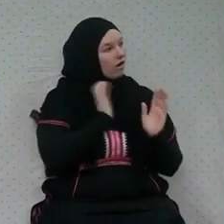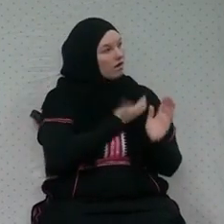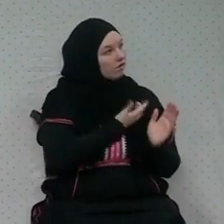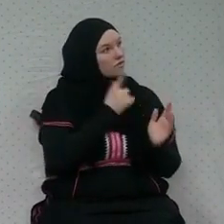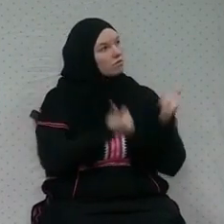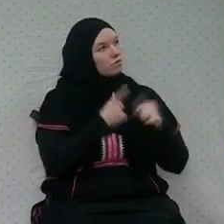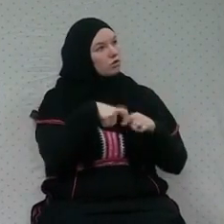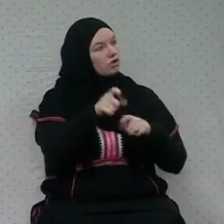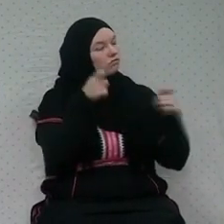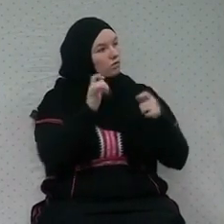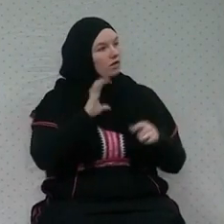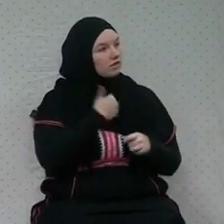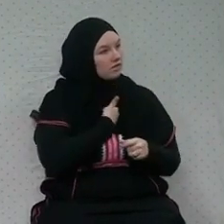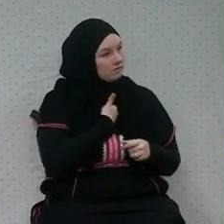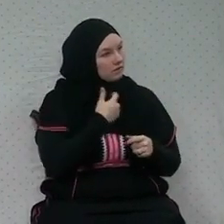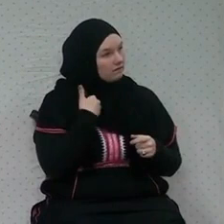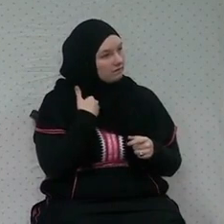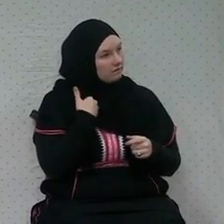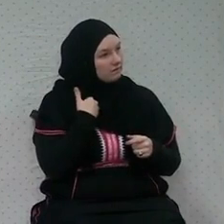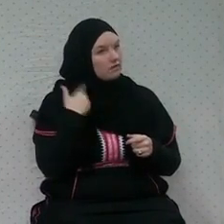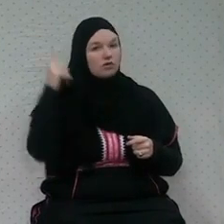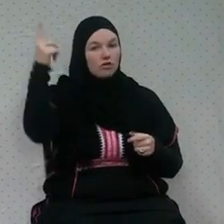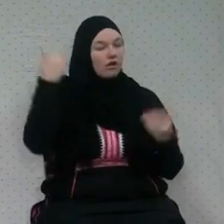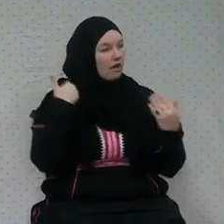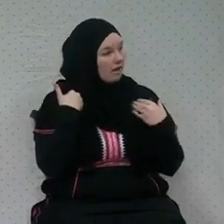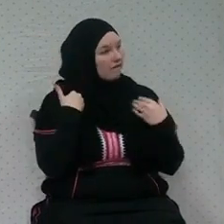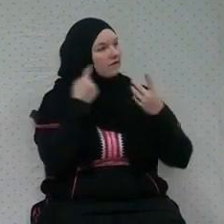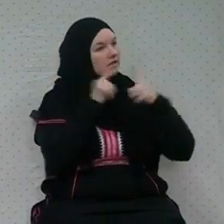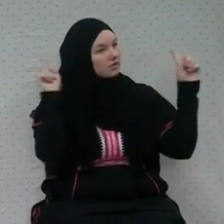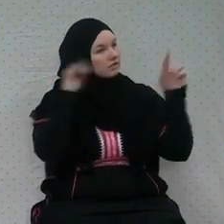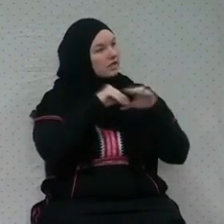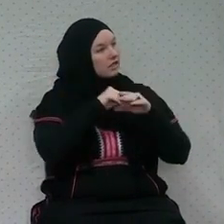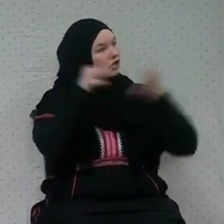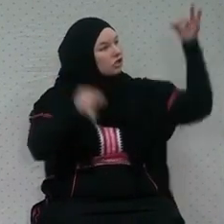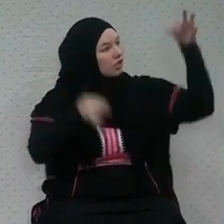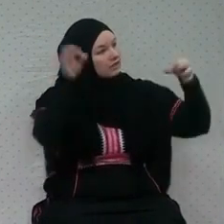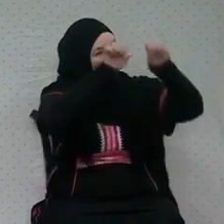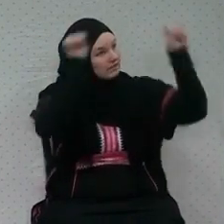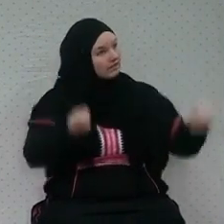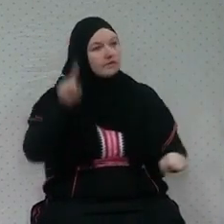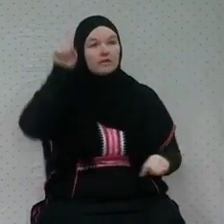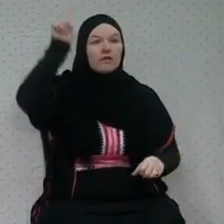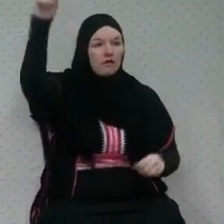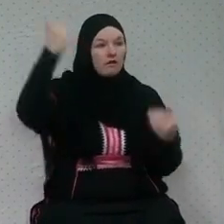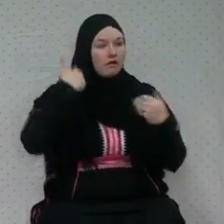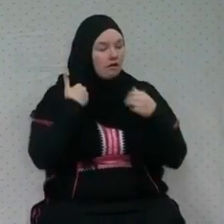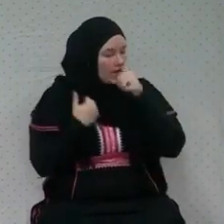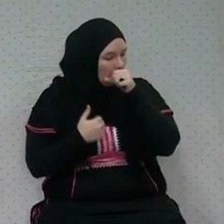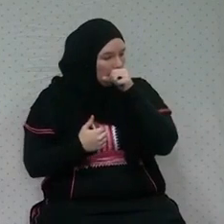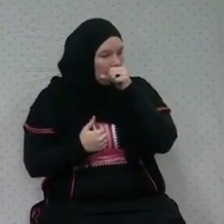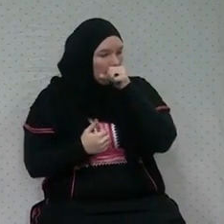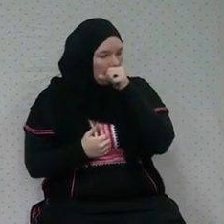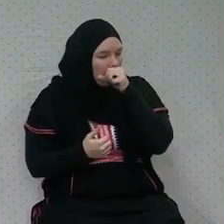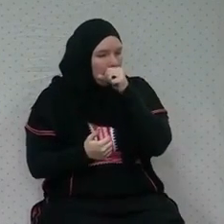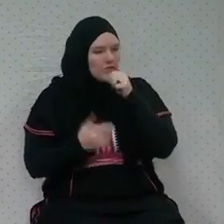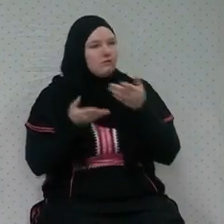govern ourselves? Does Allah have a say in the justice system? Does Allah have a say in the way we